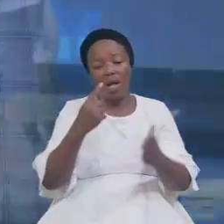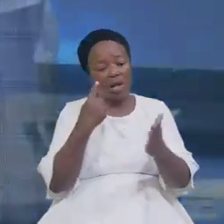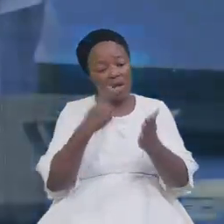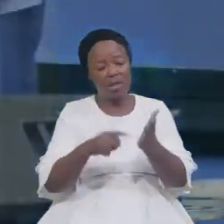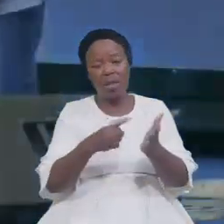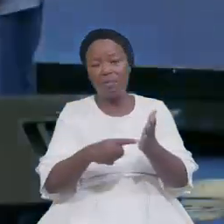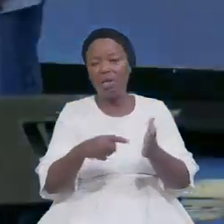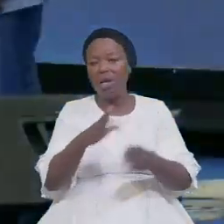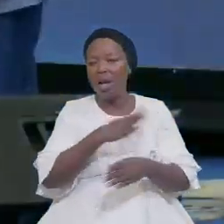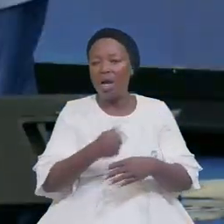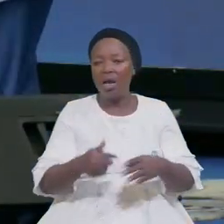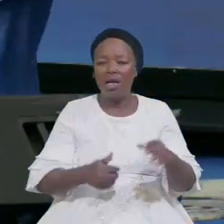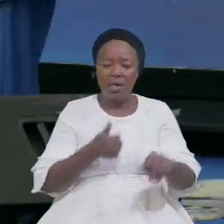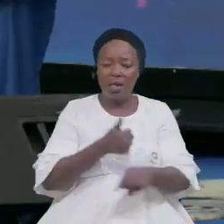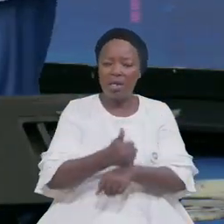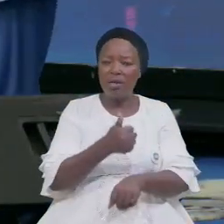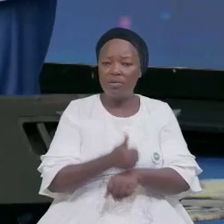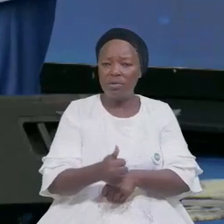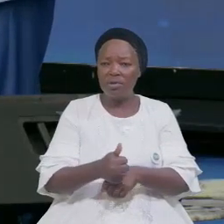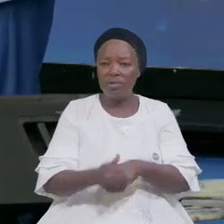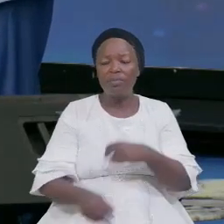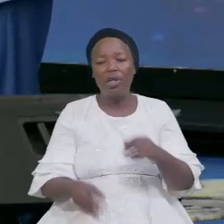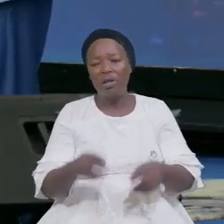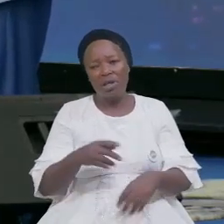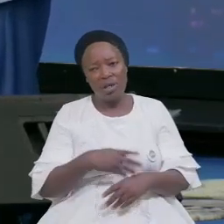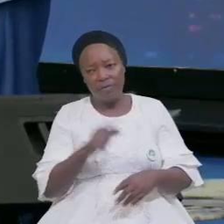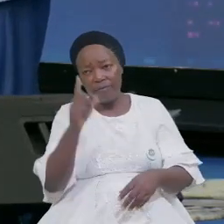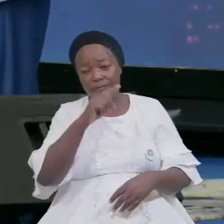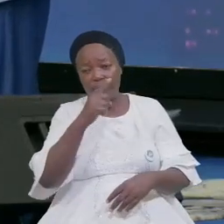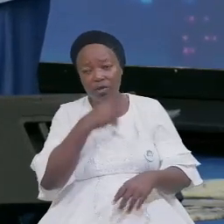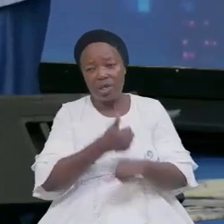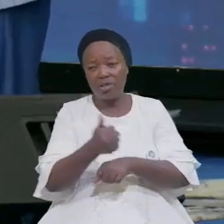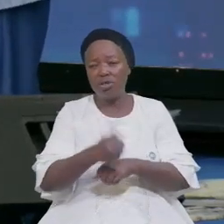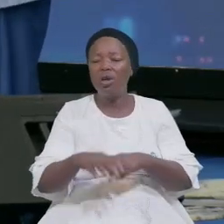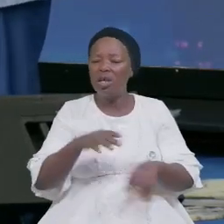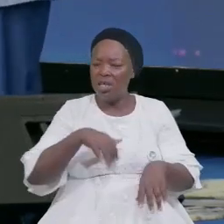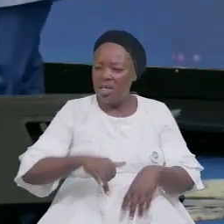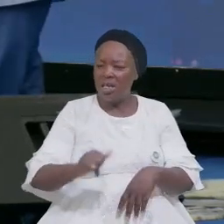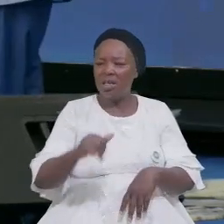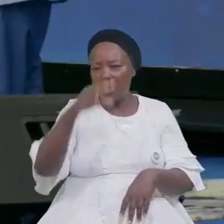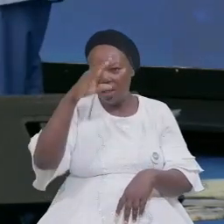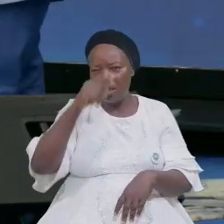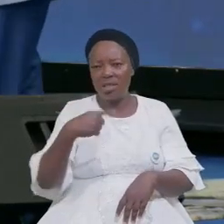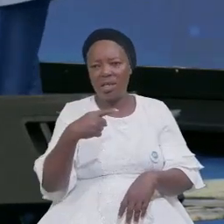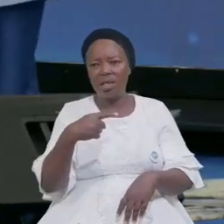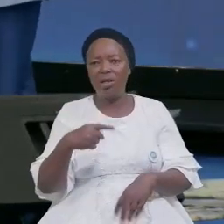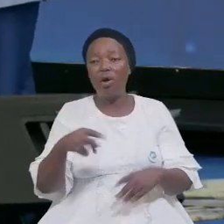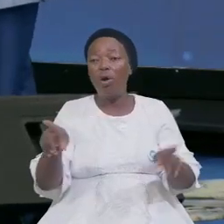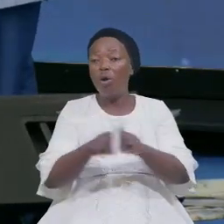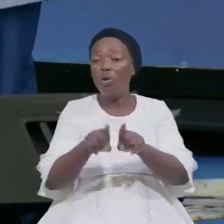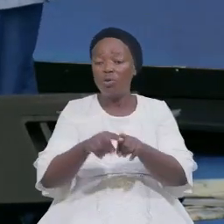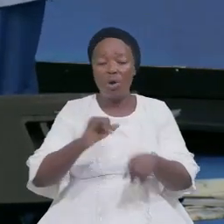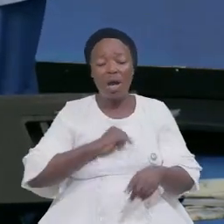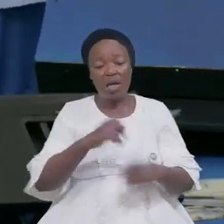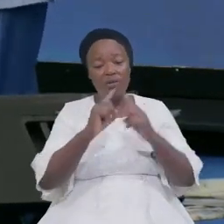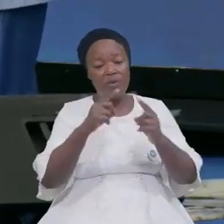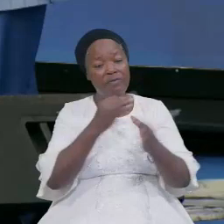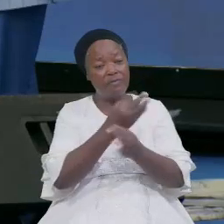false accusation, yet he said also, I speak freely, for I